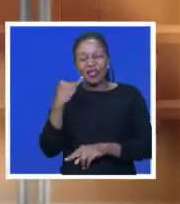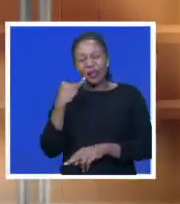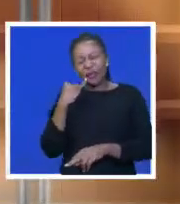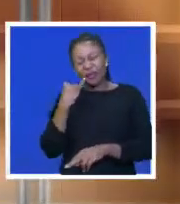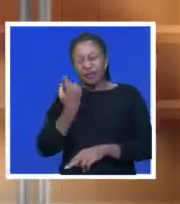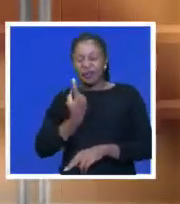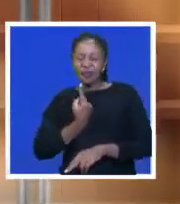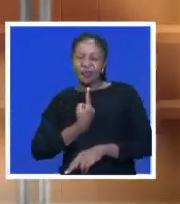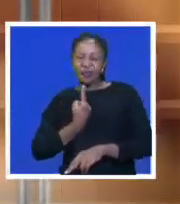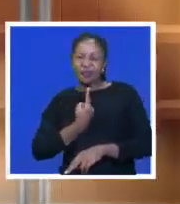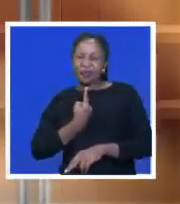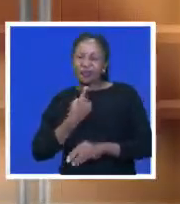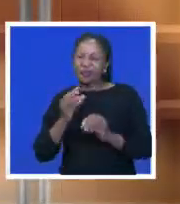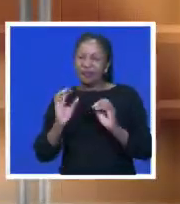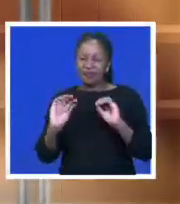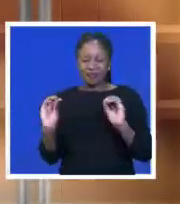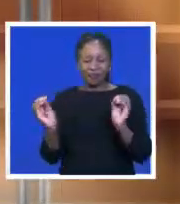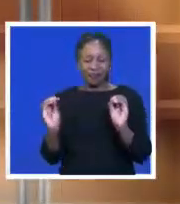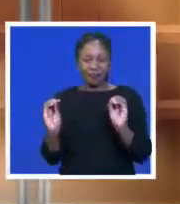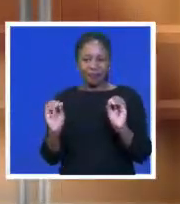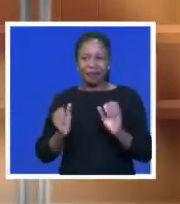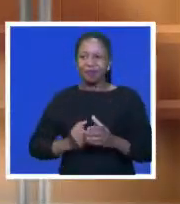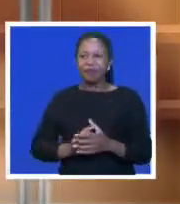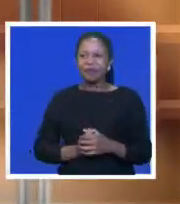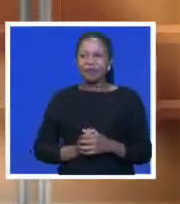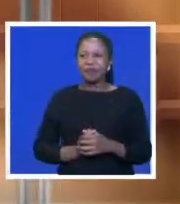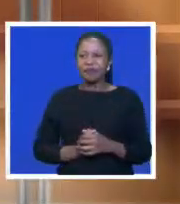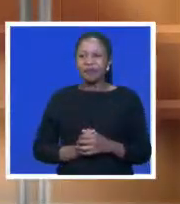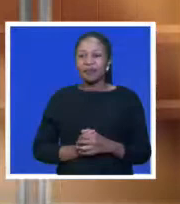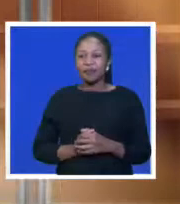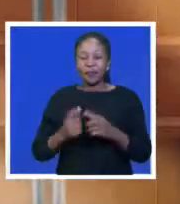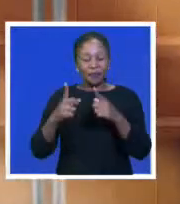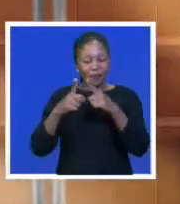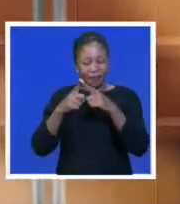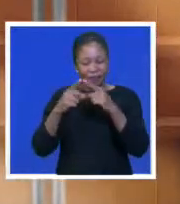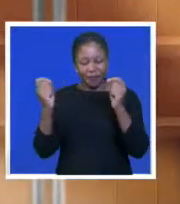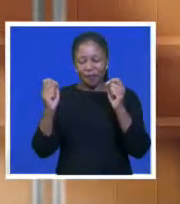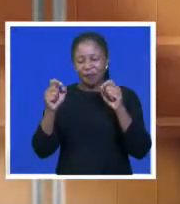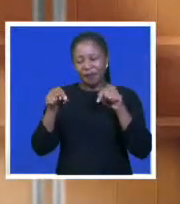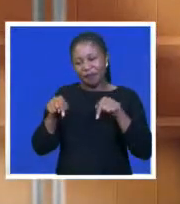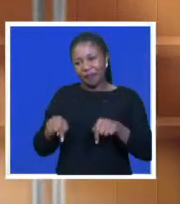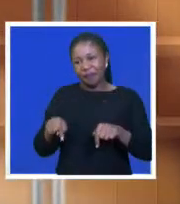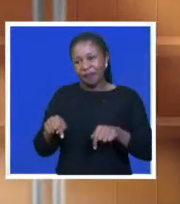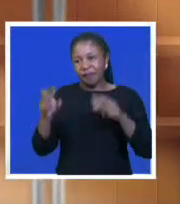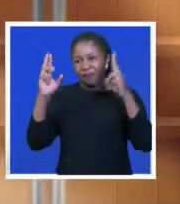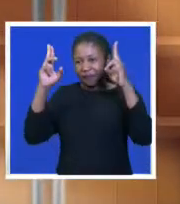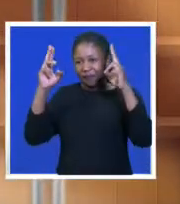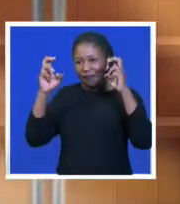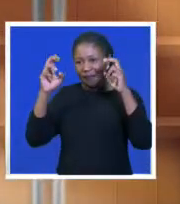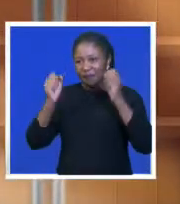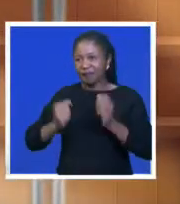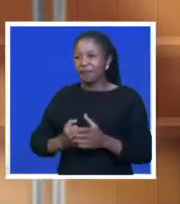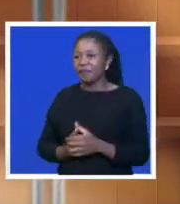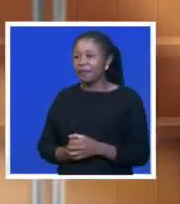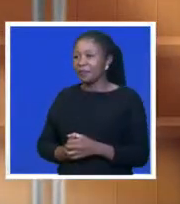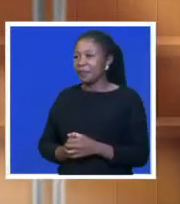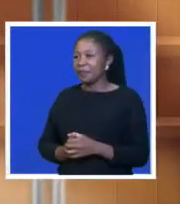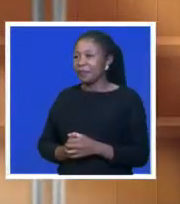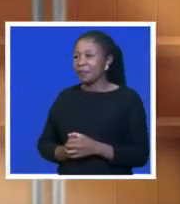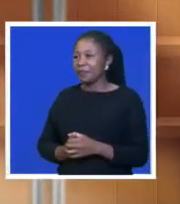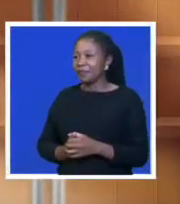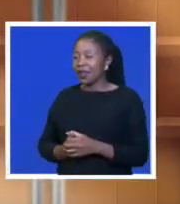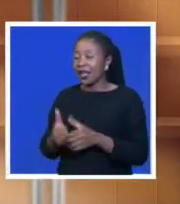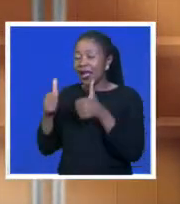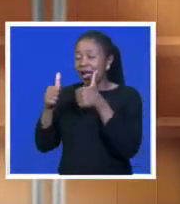alone. That is the end of today's lesson. A great lesson indeed, Teacher